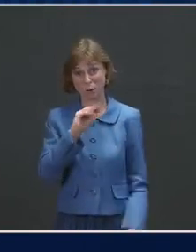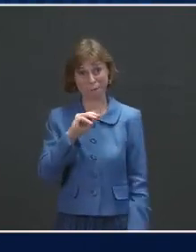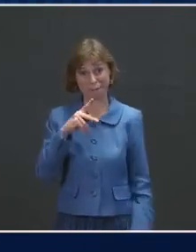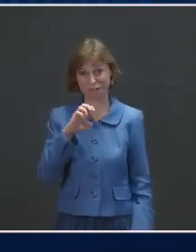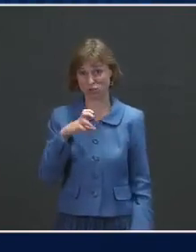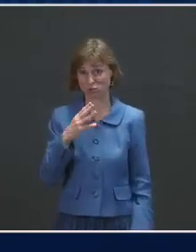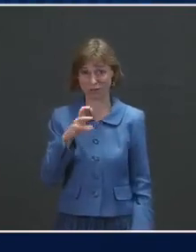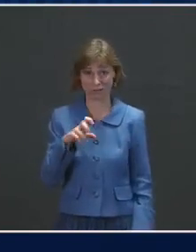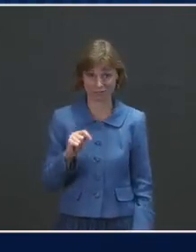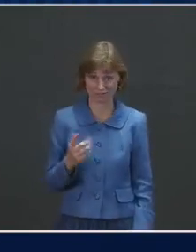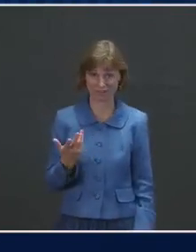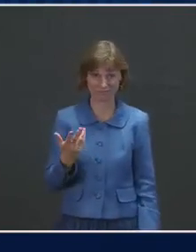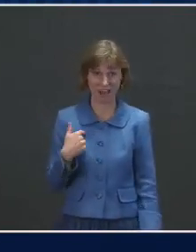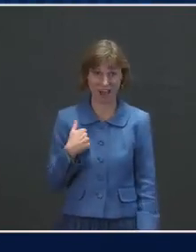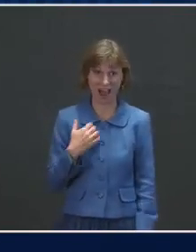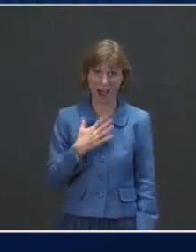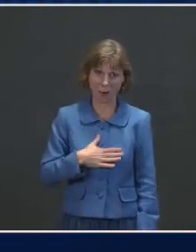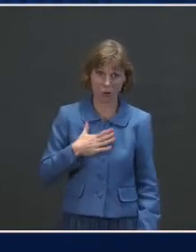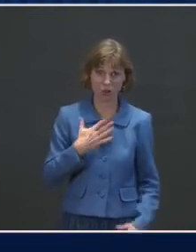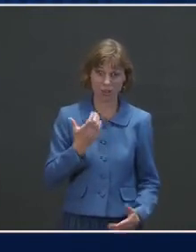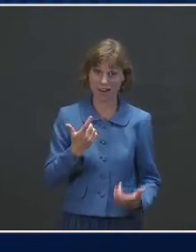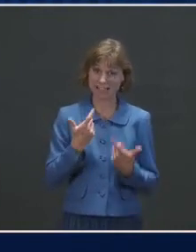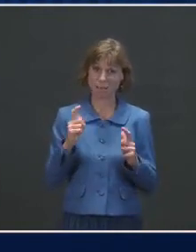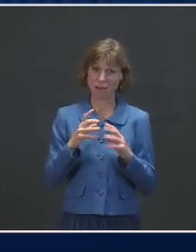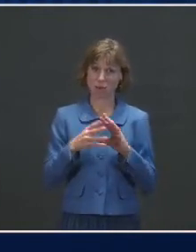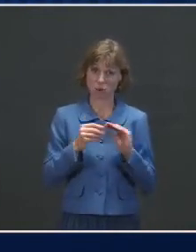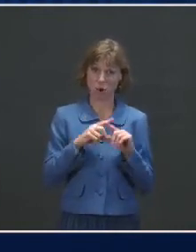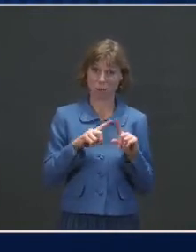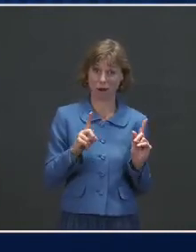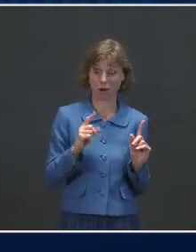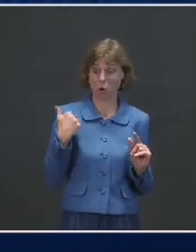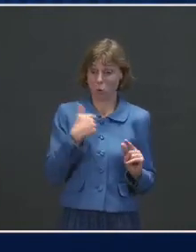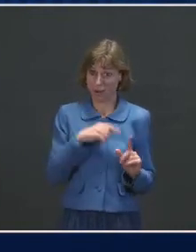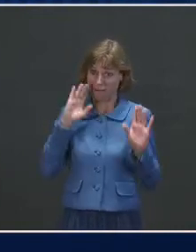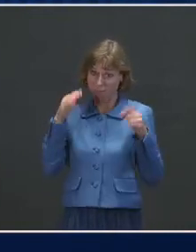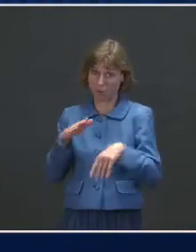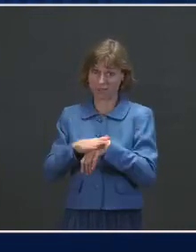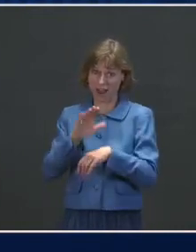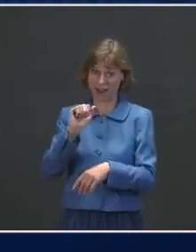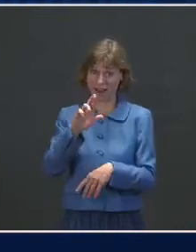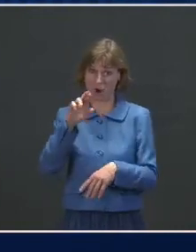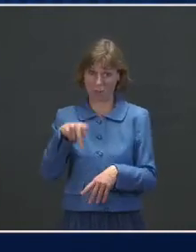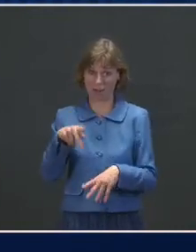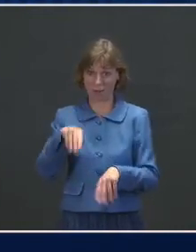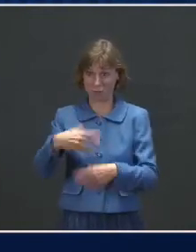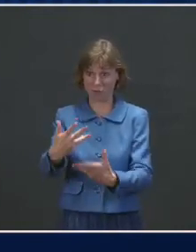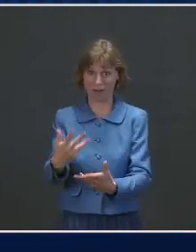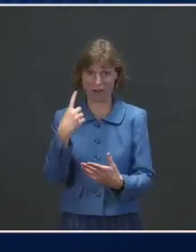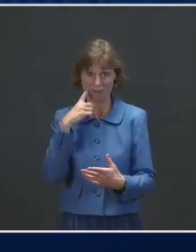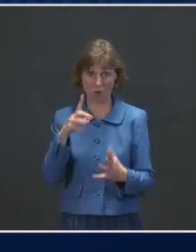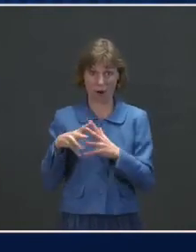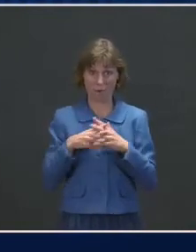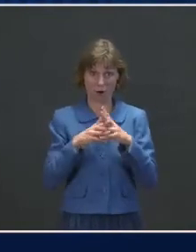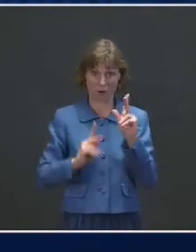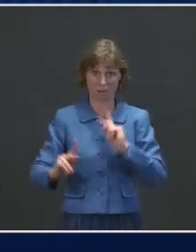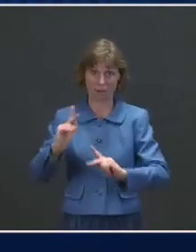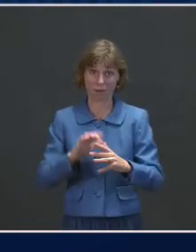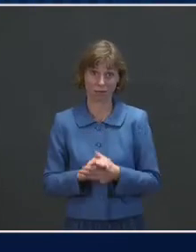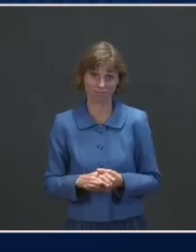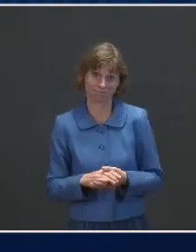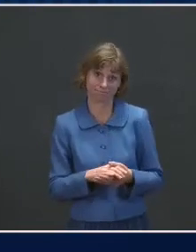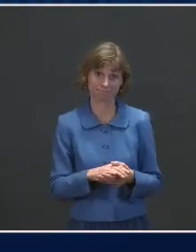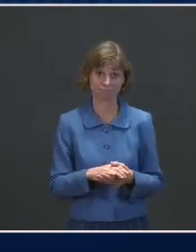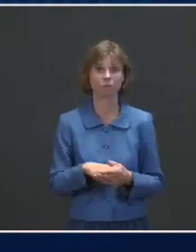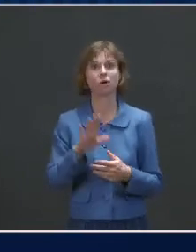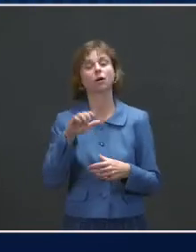big story, but our focus is on the American Rescue Plan and delivering for the American people. Got it. I do have a